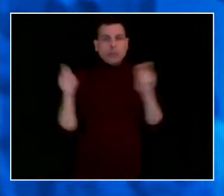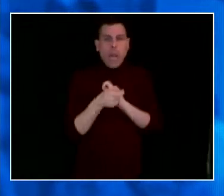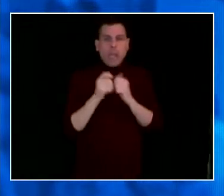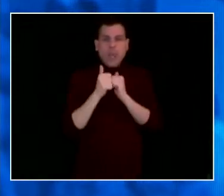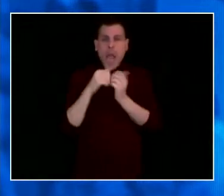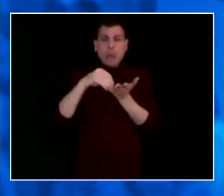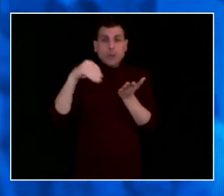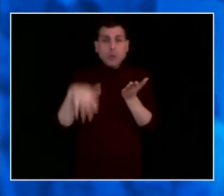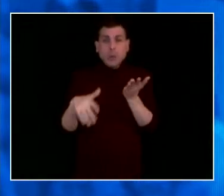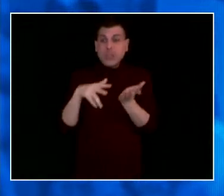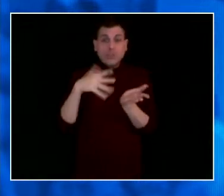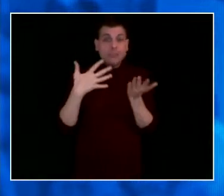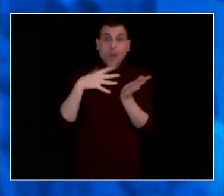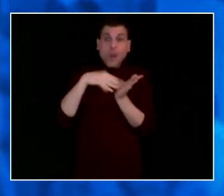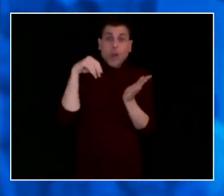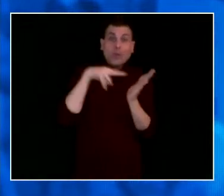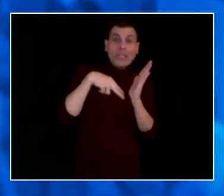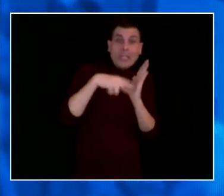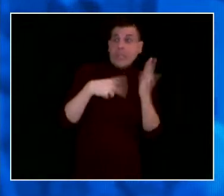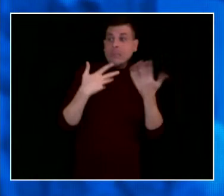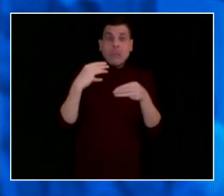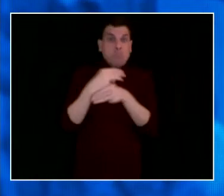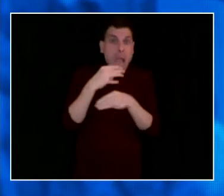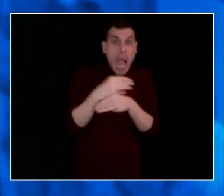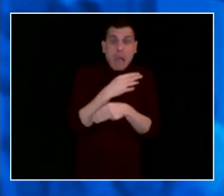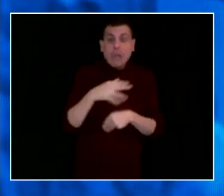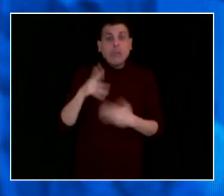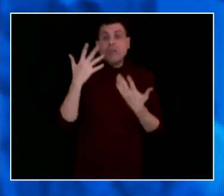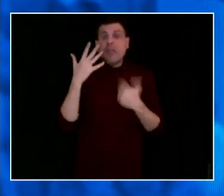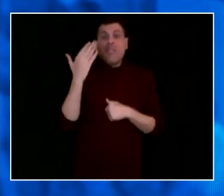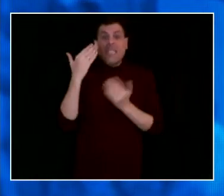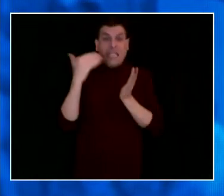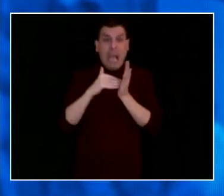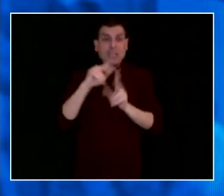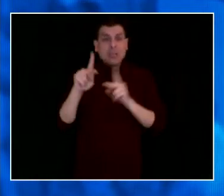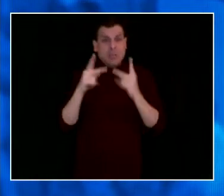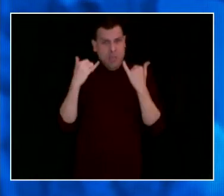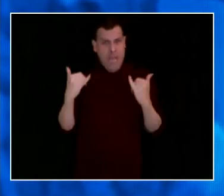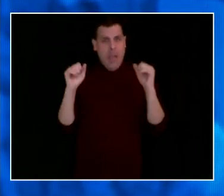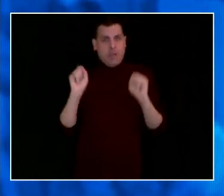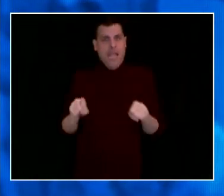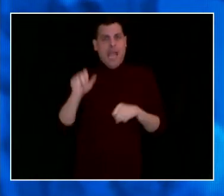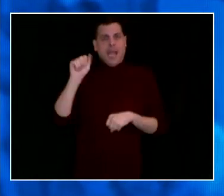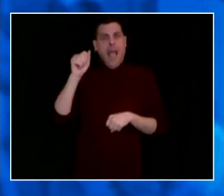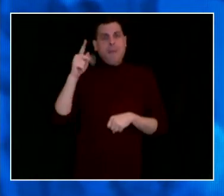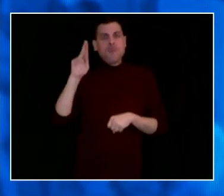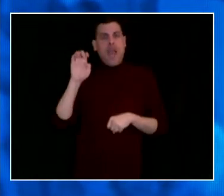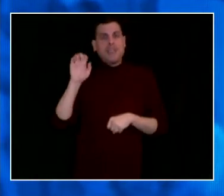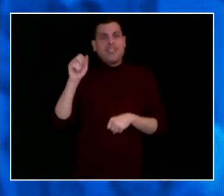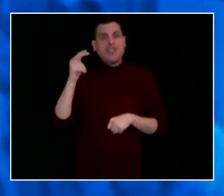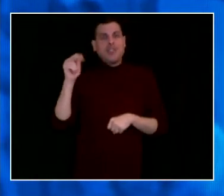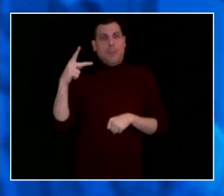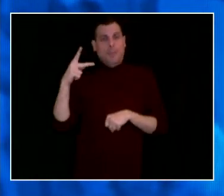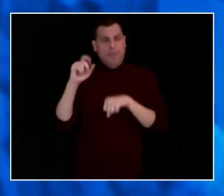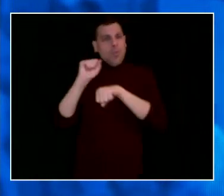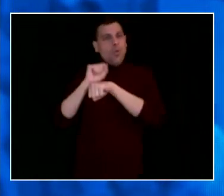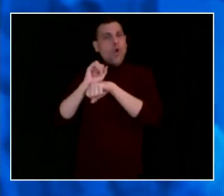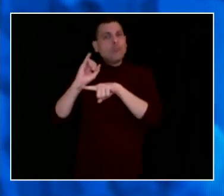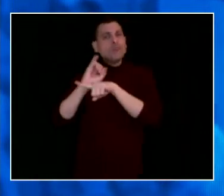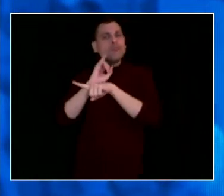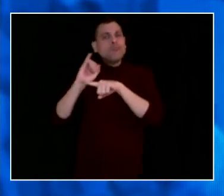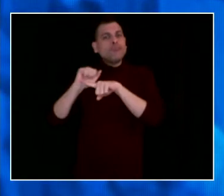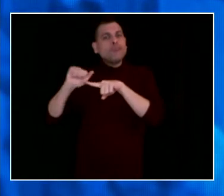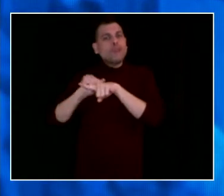math, connecting 15,000 New Yorkers to apprenticeships and opening the most new school seats in